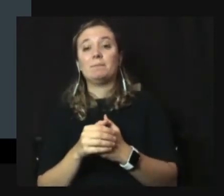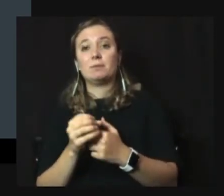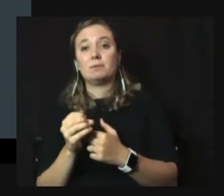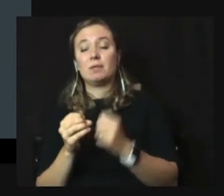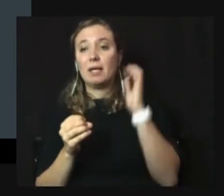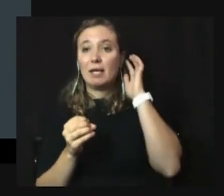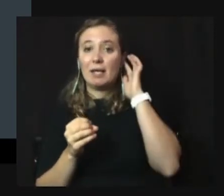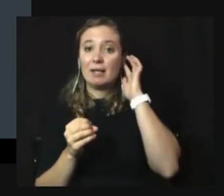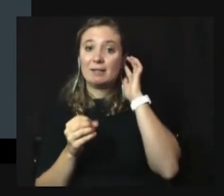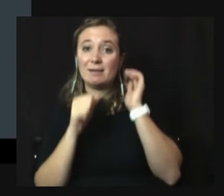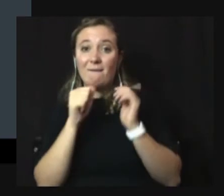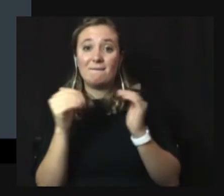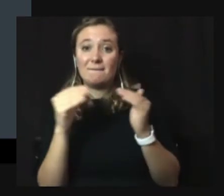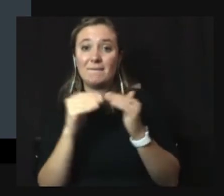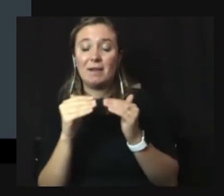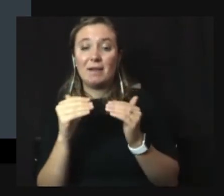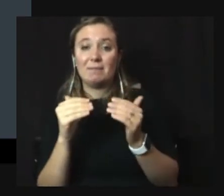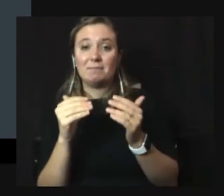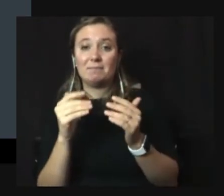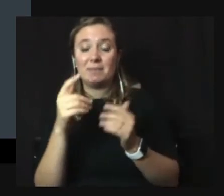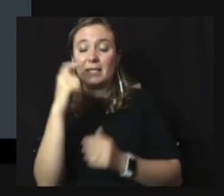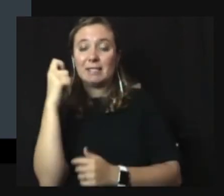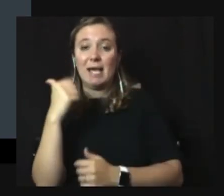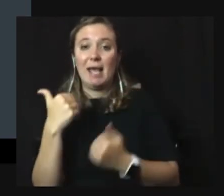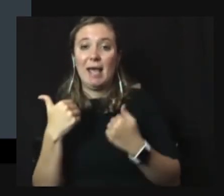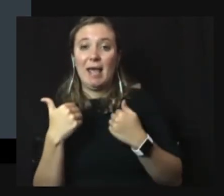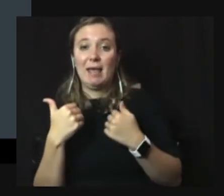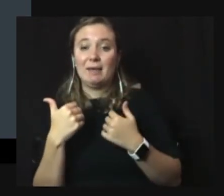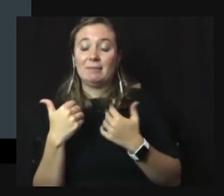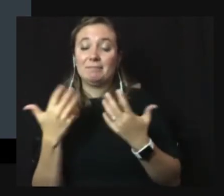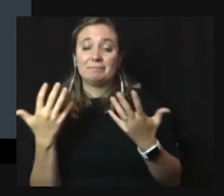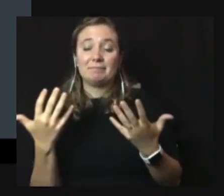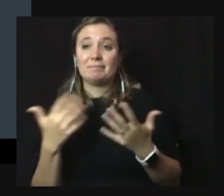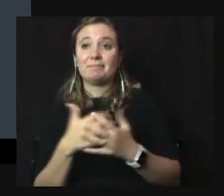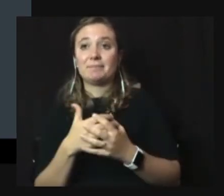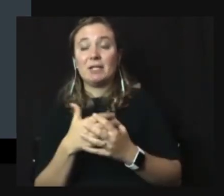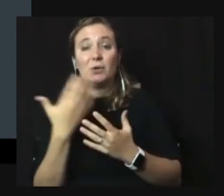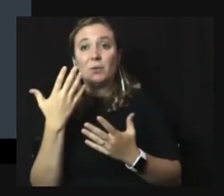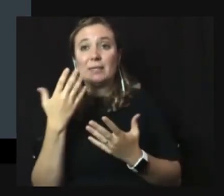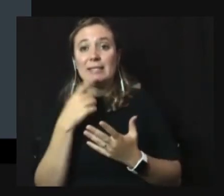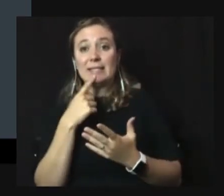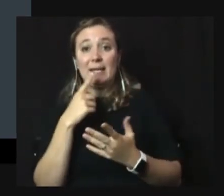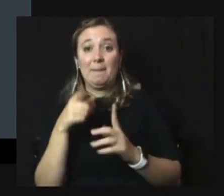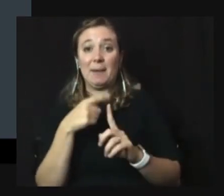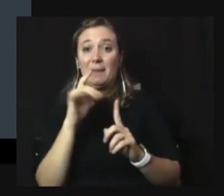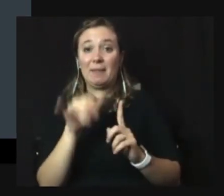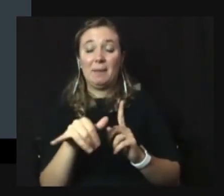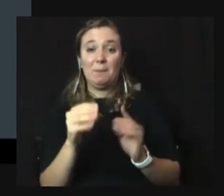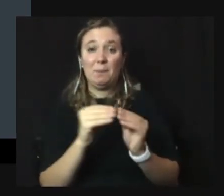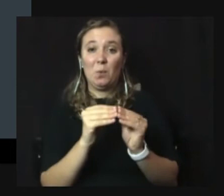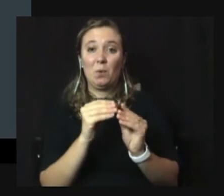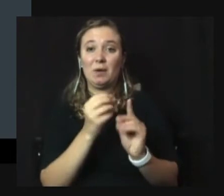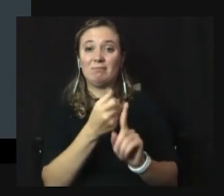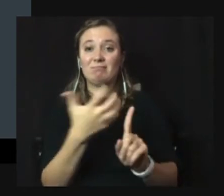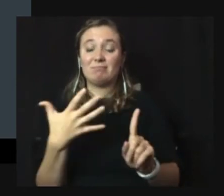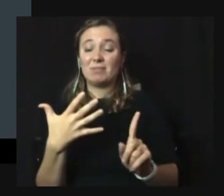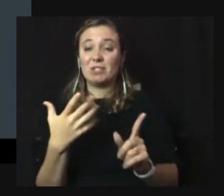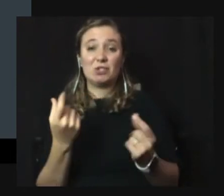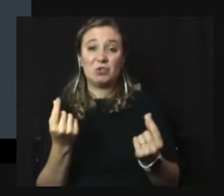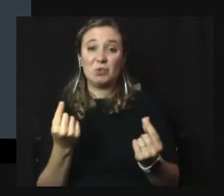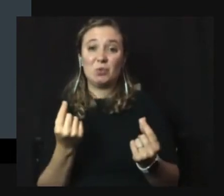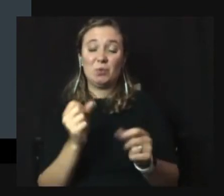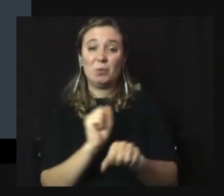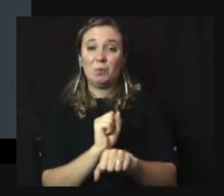It's not fair. I don't know what to say other than that, and than to do the work that we